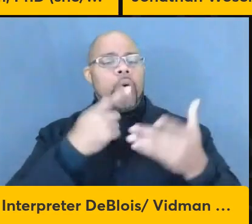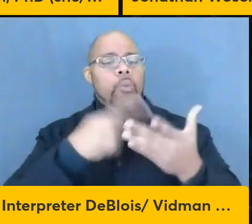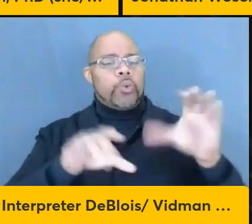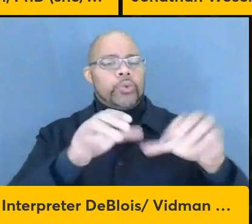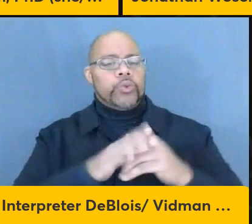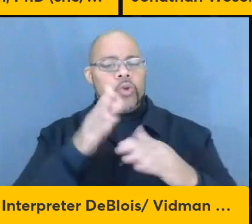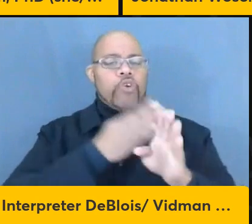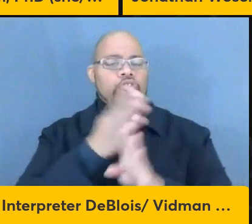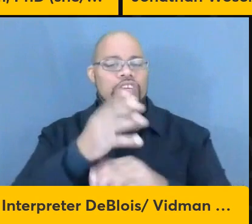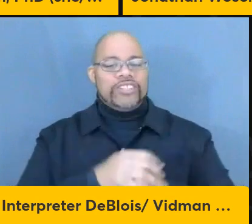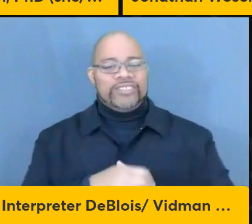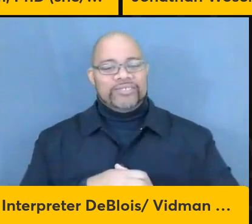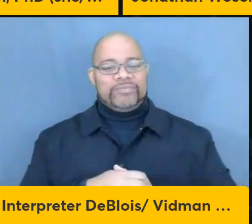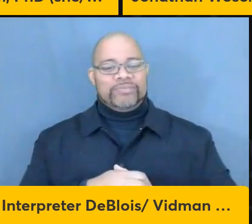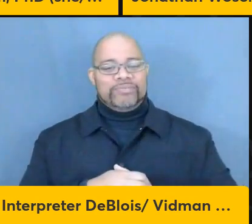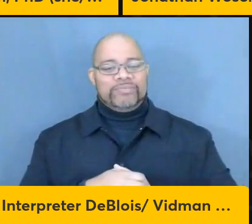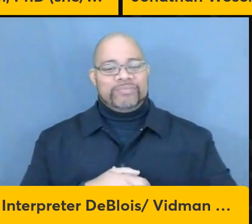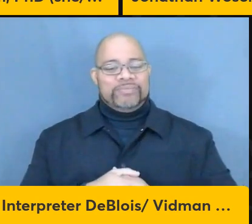do, your careers?